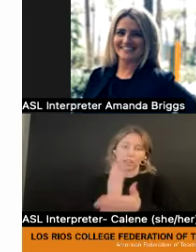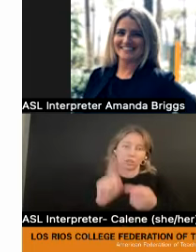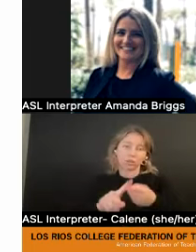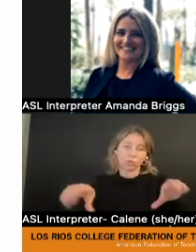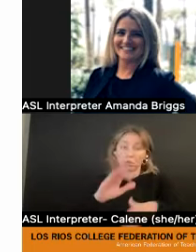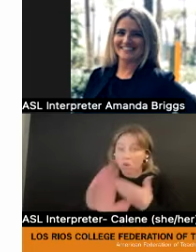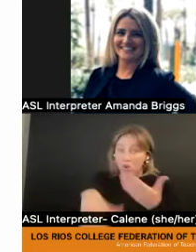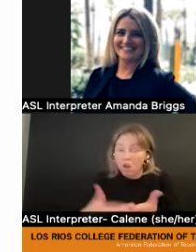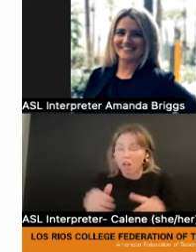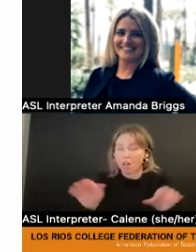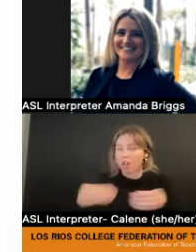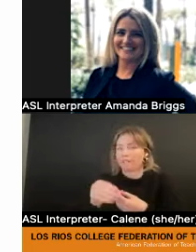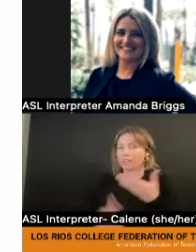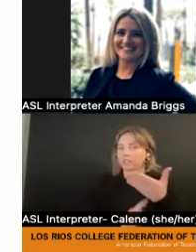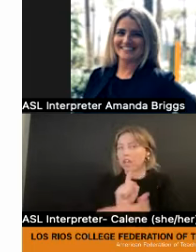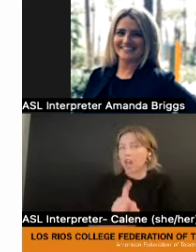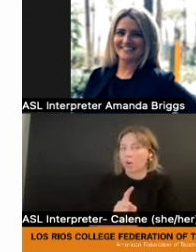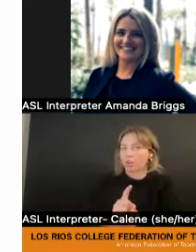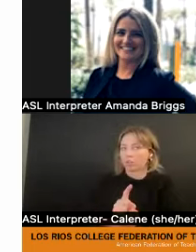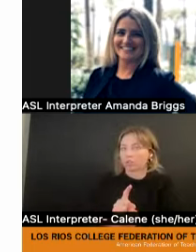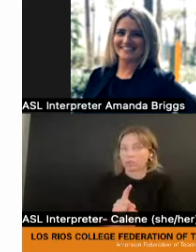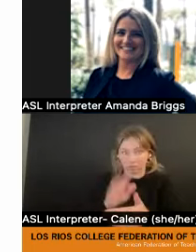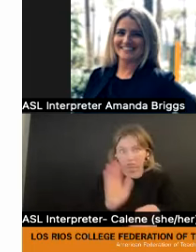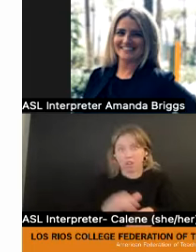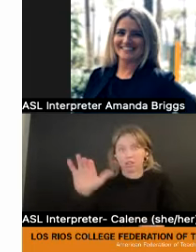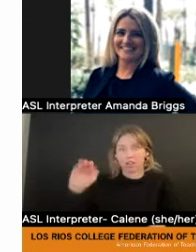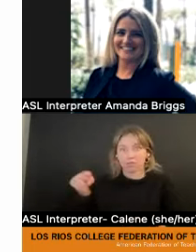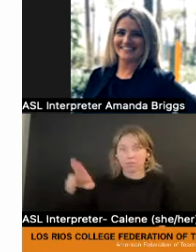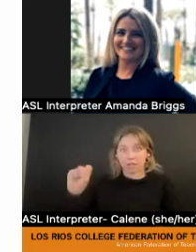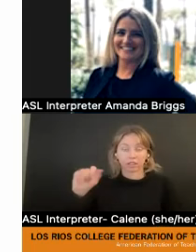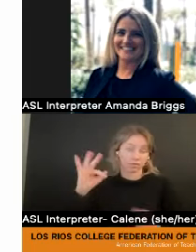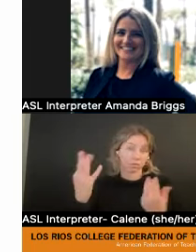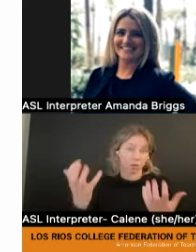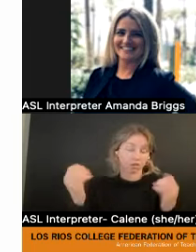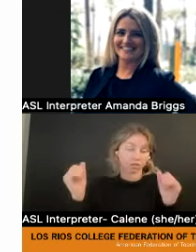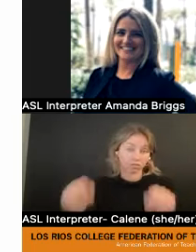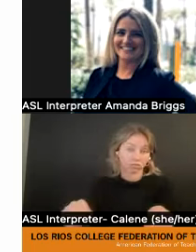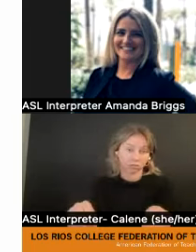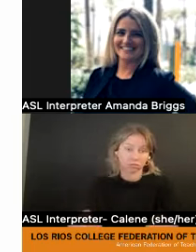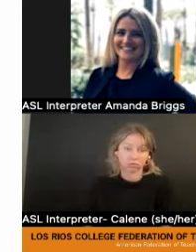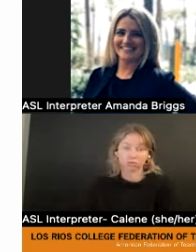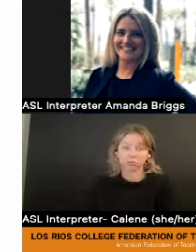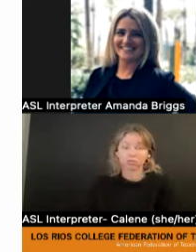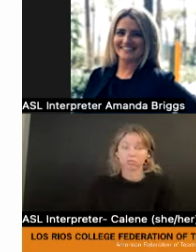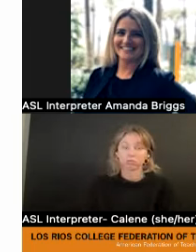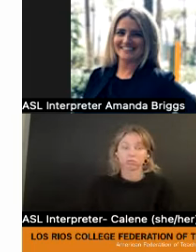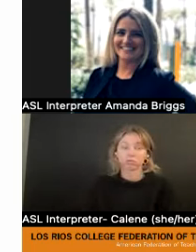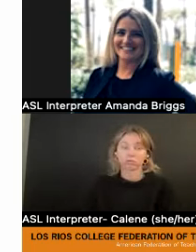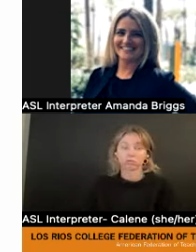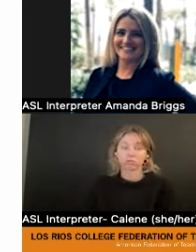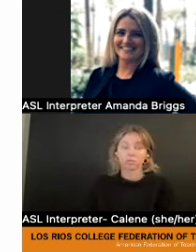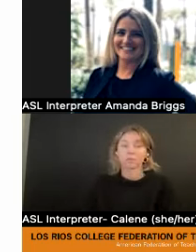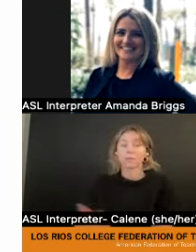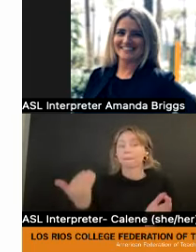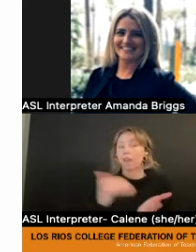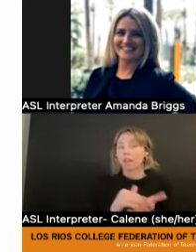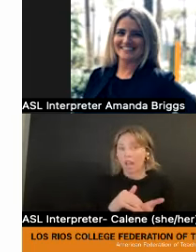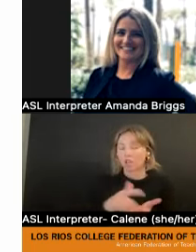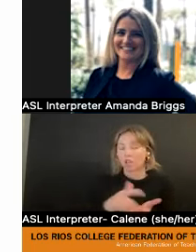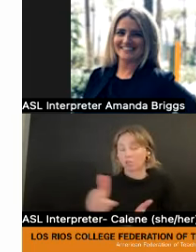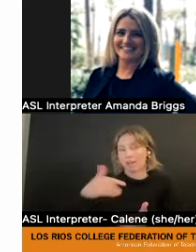hours on ground if they choose to. But again, there is the flexibility of